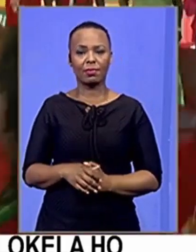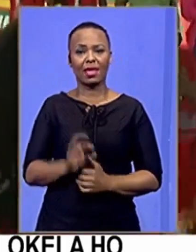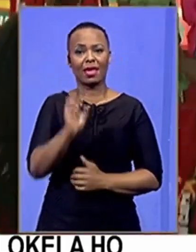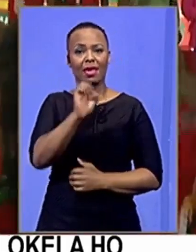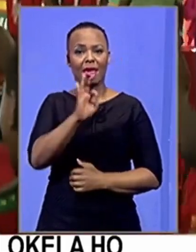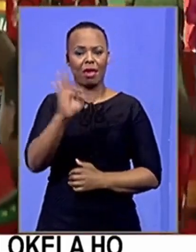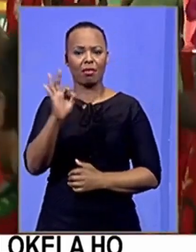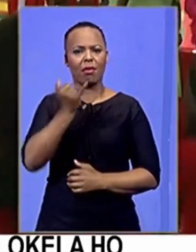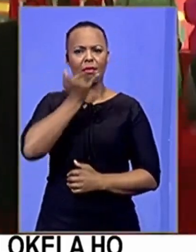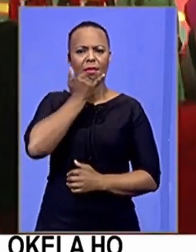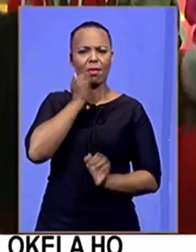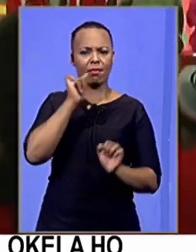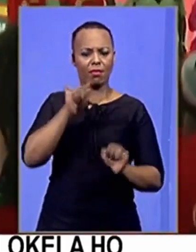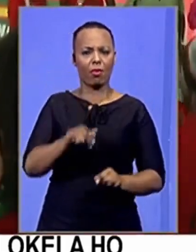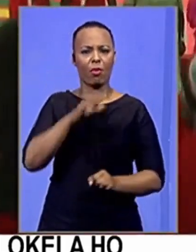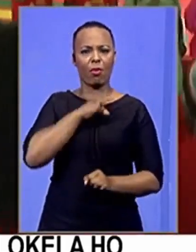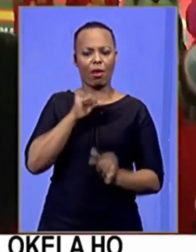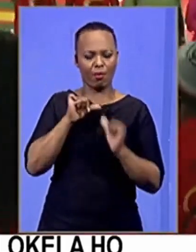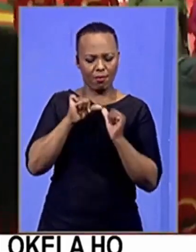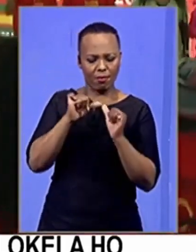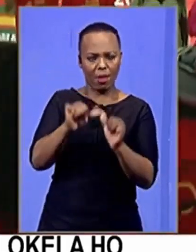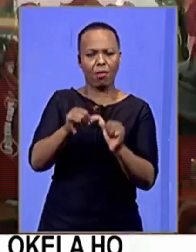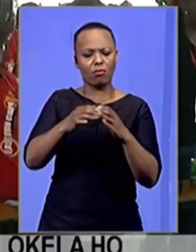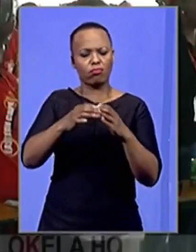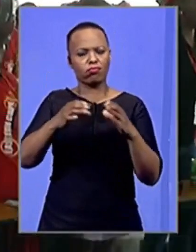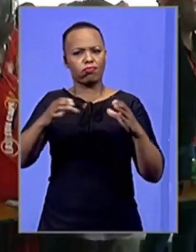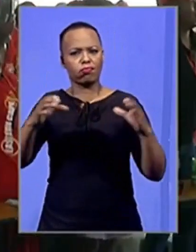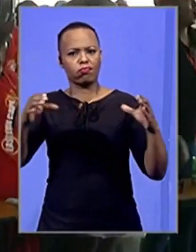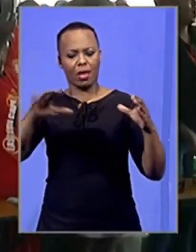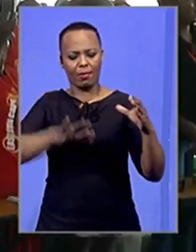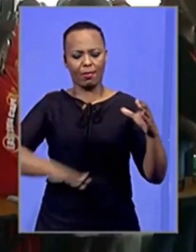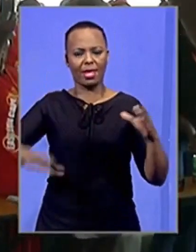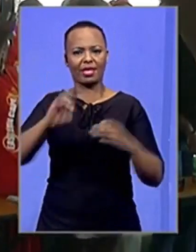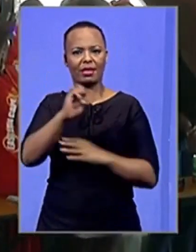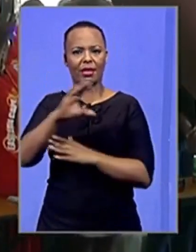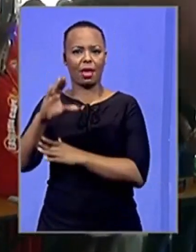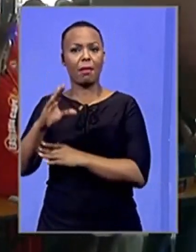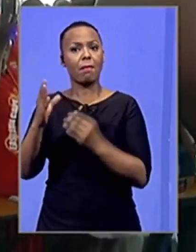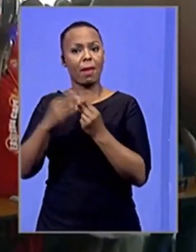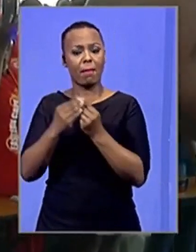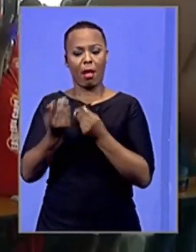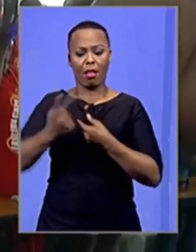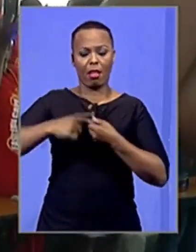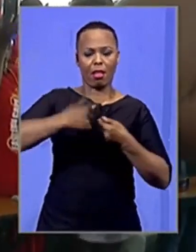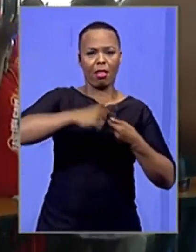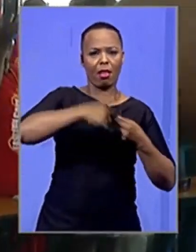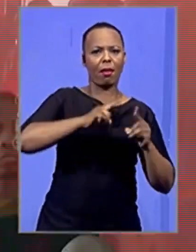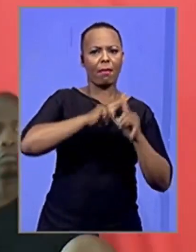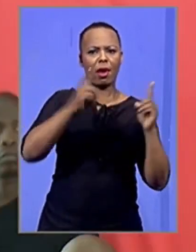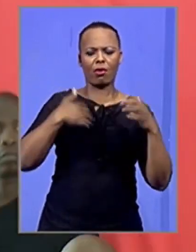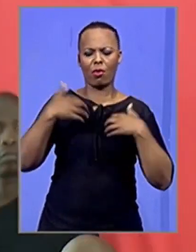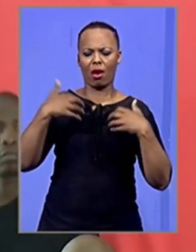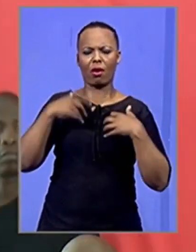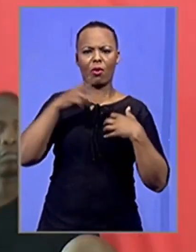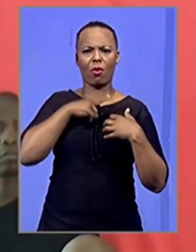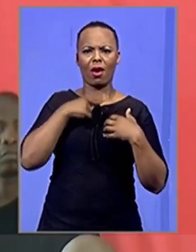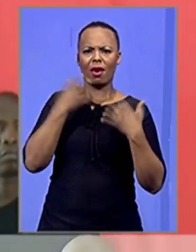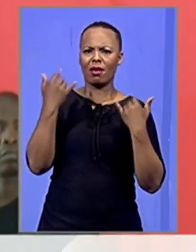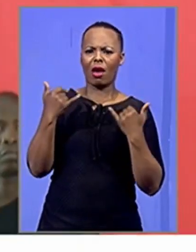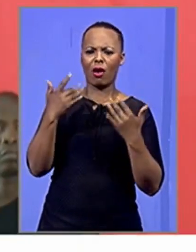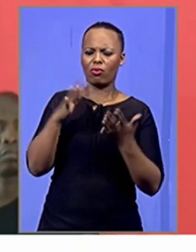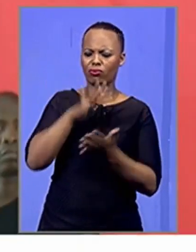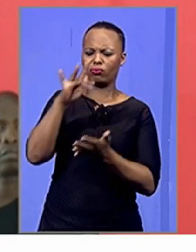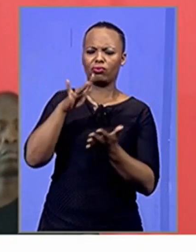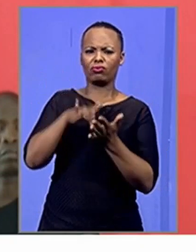EFF thabetse ntlha ya hore e ntse tswela pele ho hola Eastern Cape le ha e ngoriswa ke kgaello ya boetapele ba basadi ka ramoga. What does